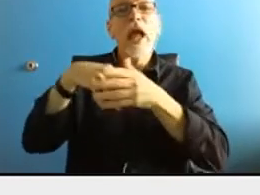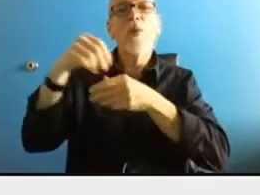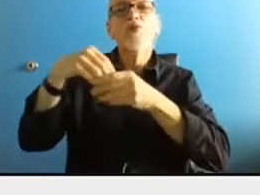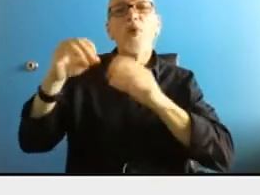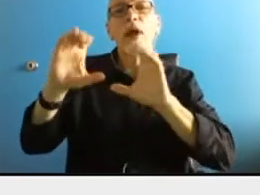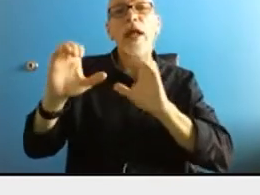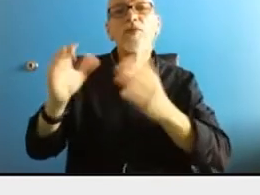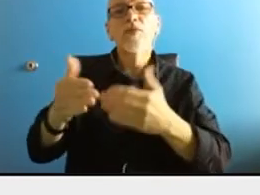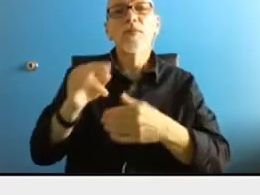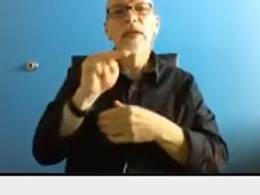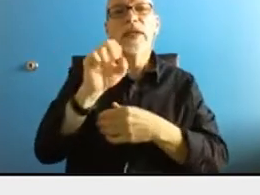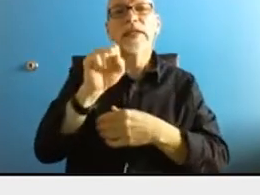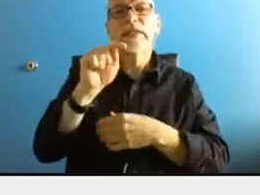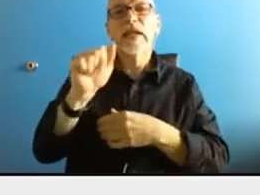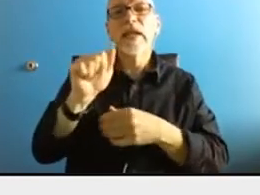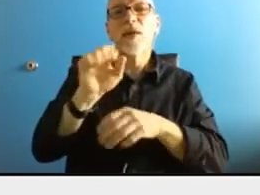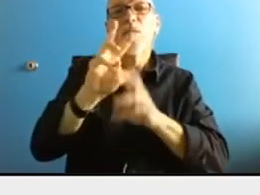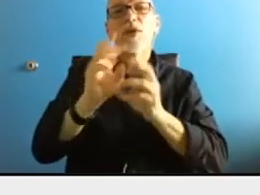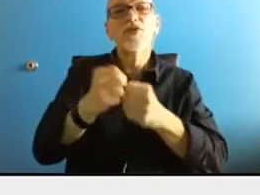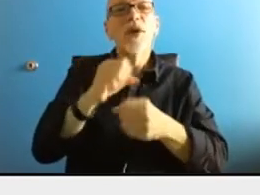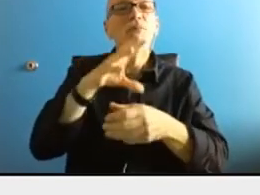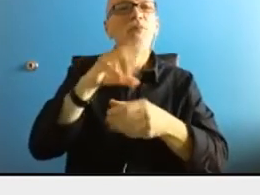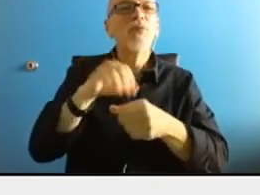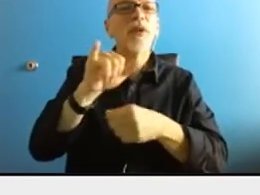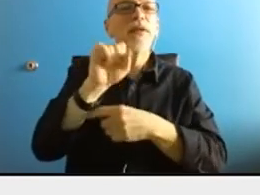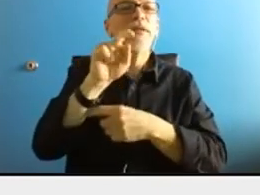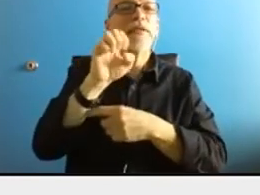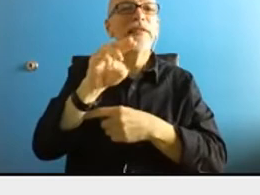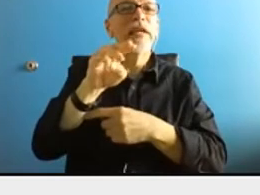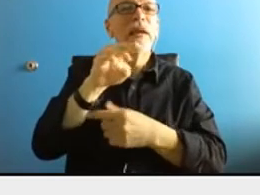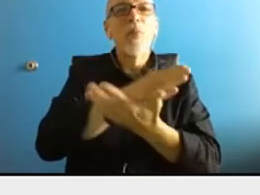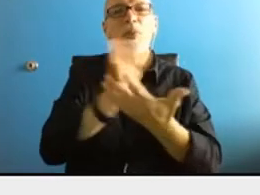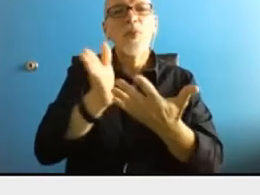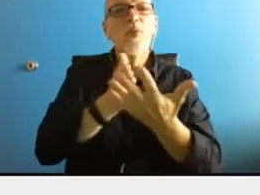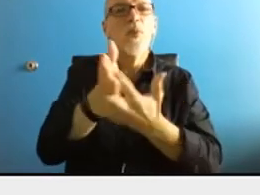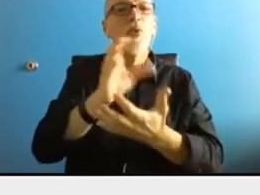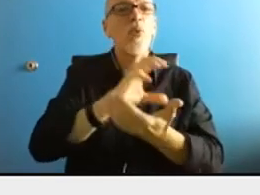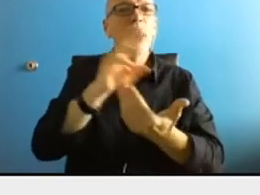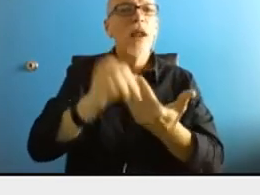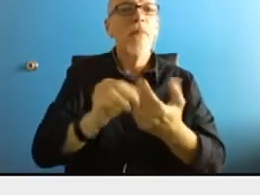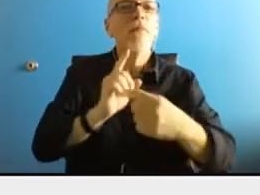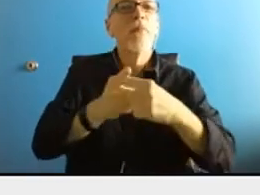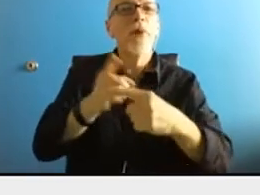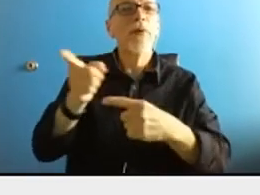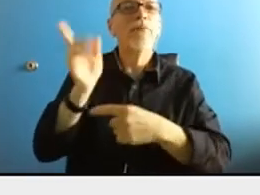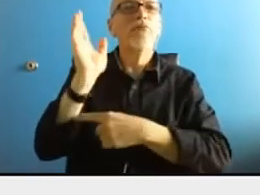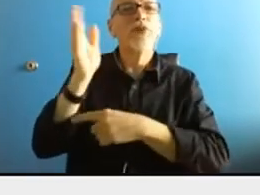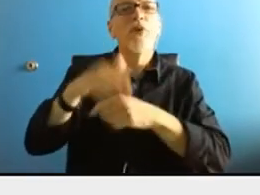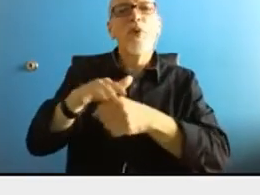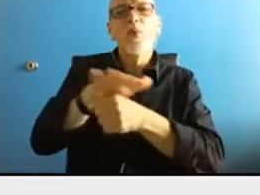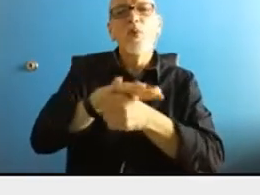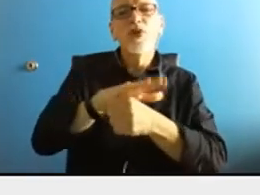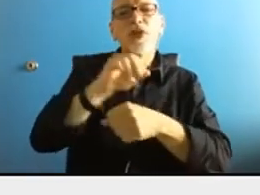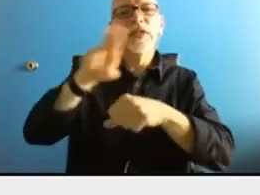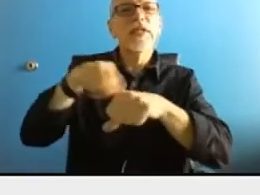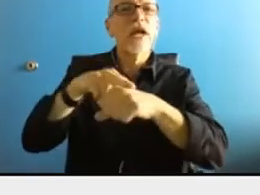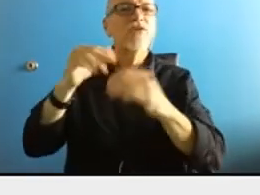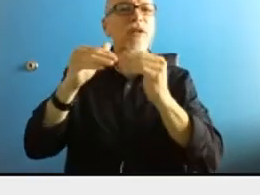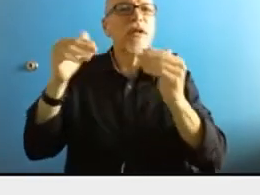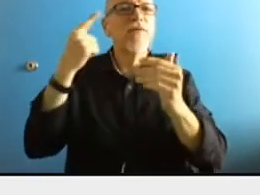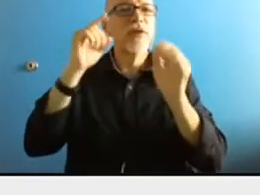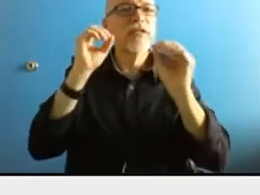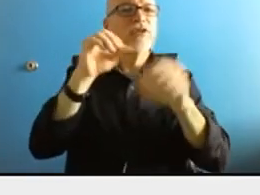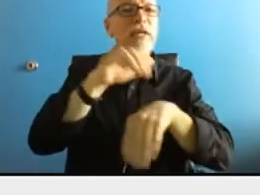NSTA workshops related to including STEM across the curriculum, as well as presenting on the regional and national levels of teaching